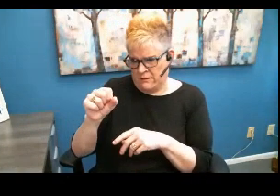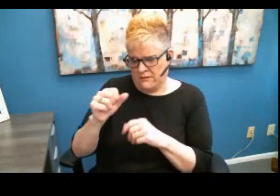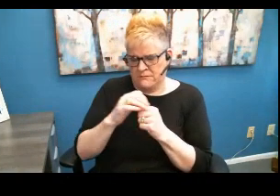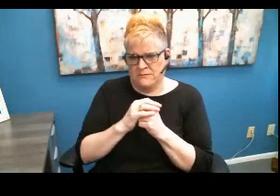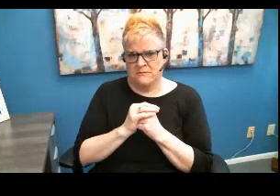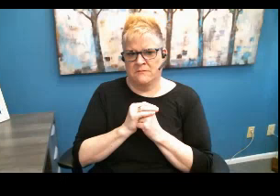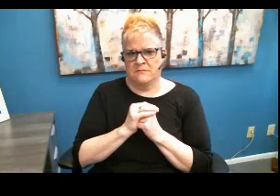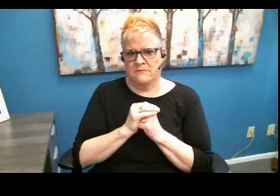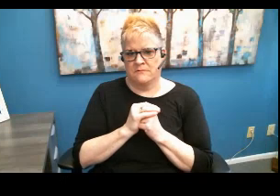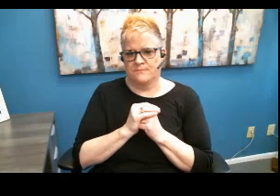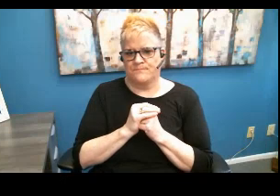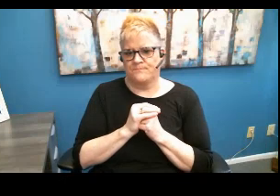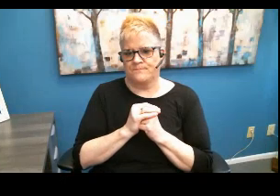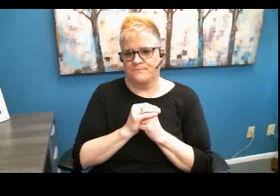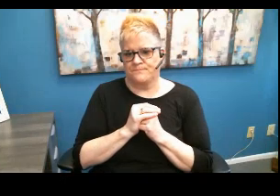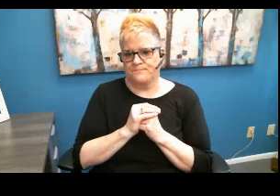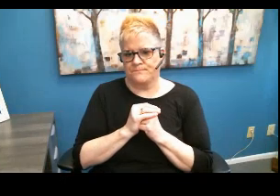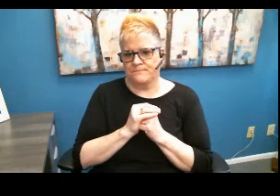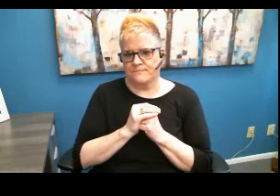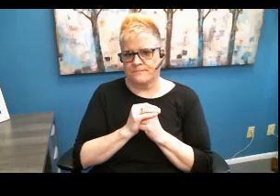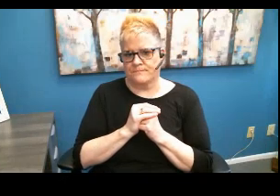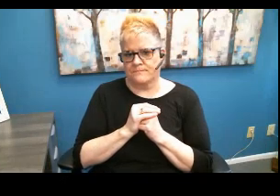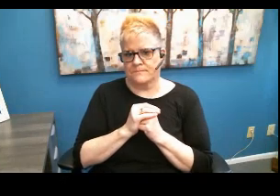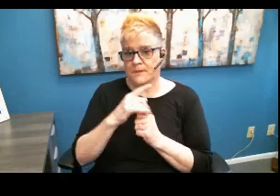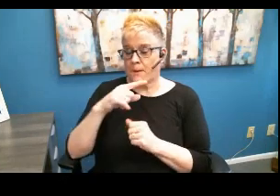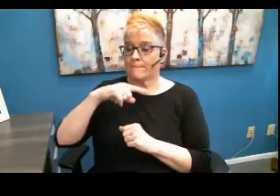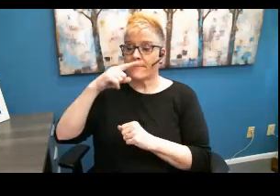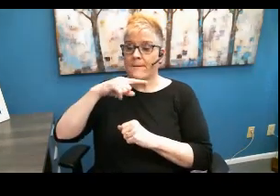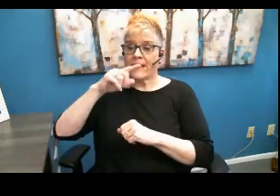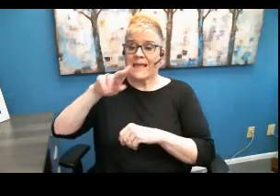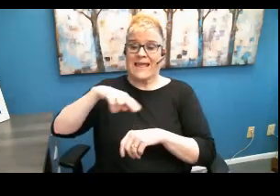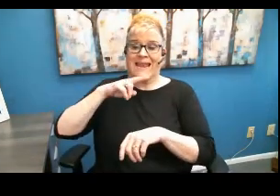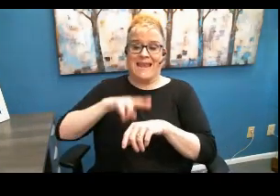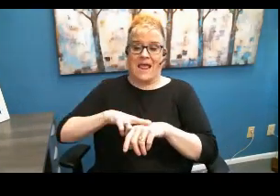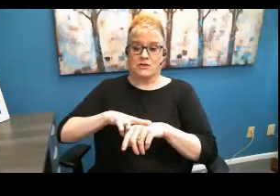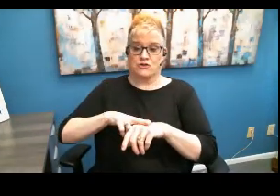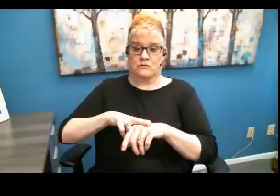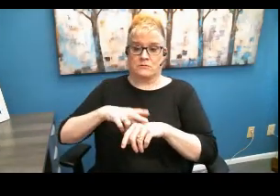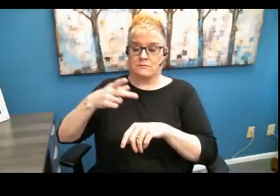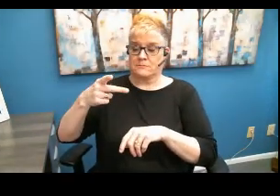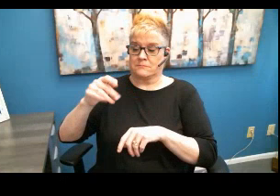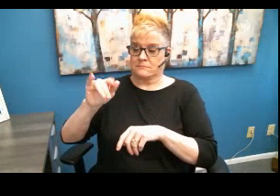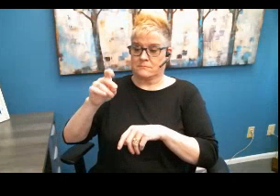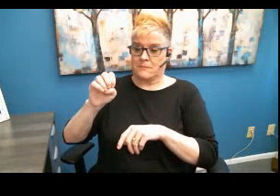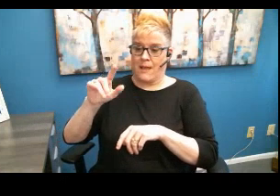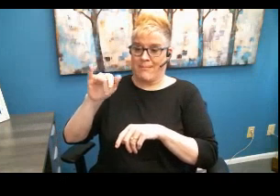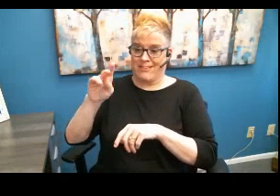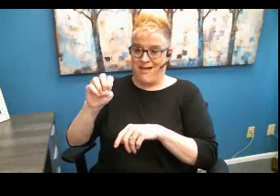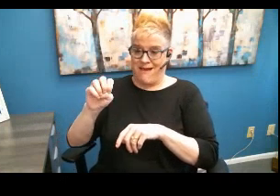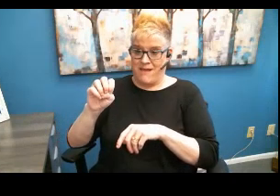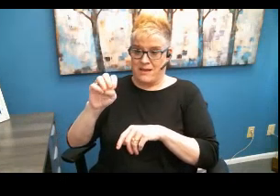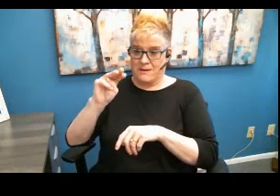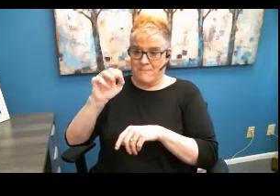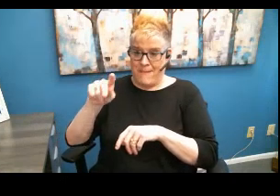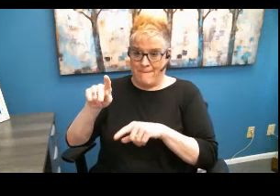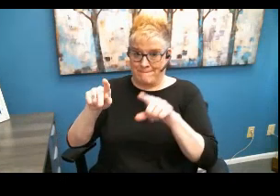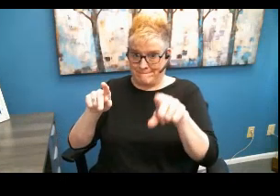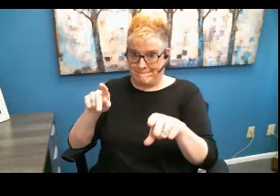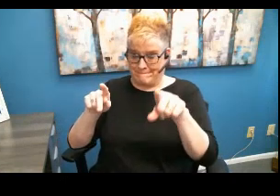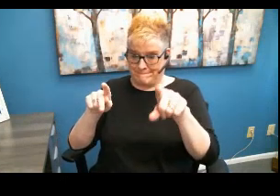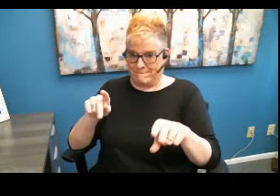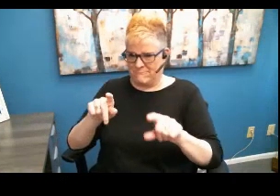There is a public national pipeline mapping system. The website is listed below here.